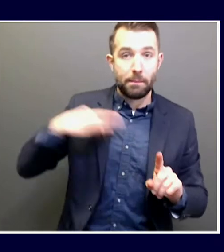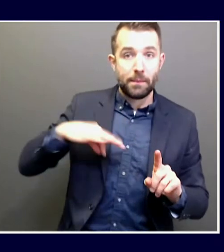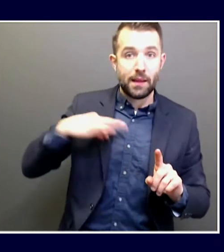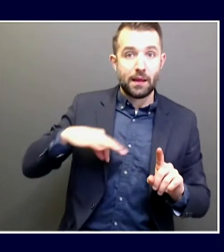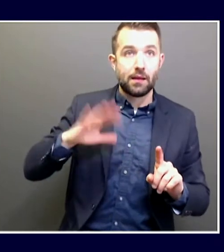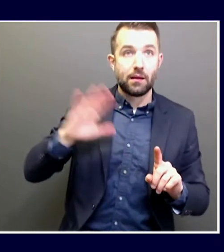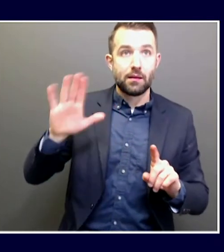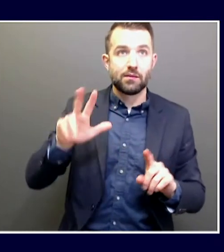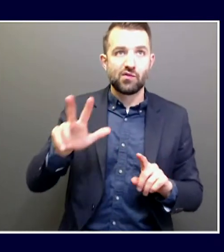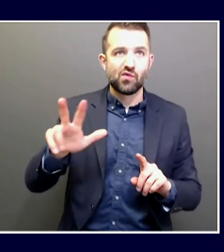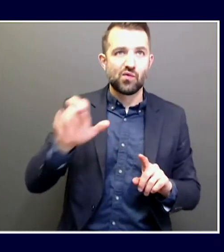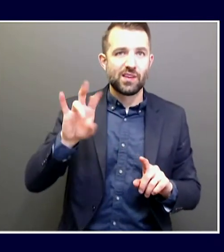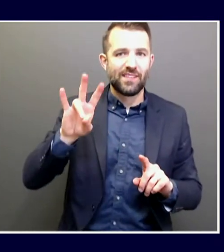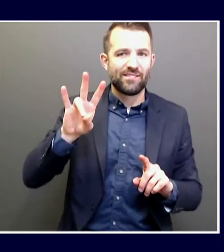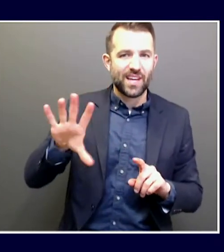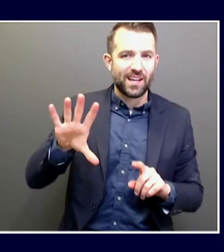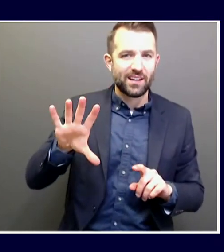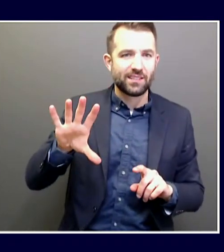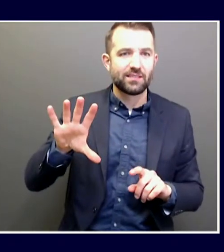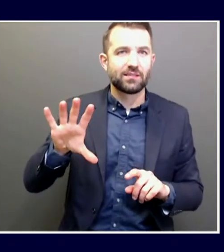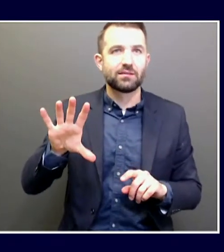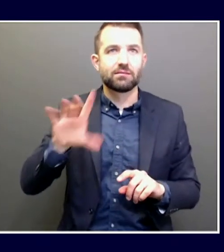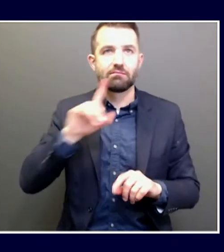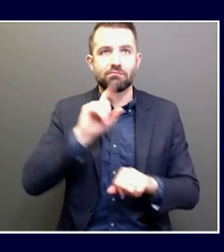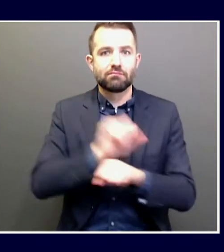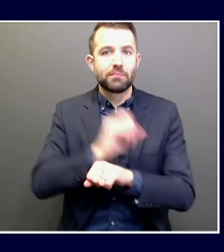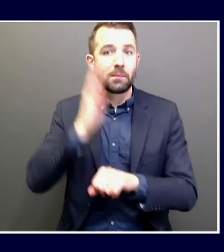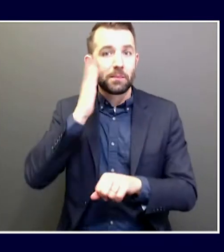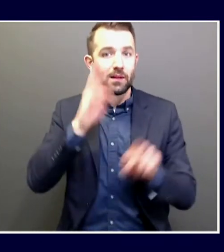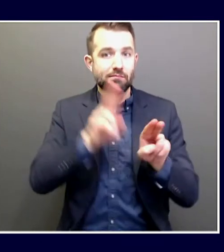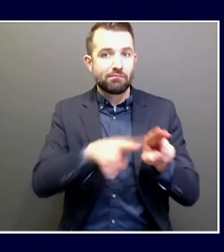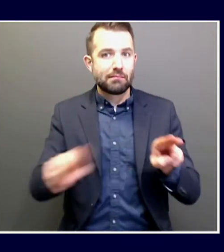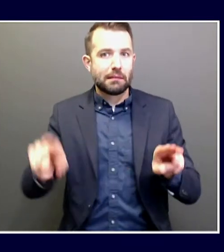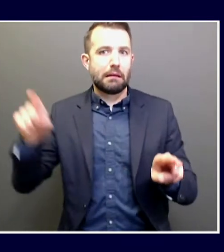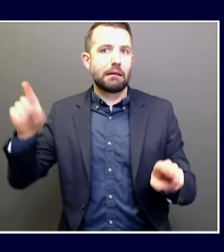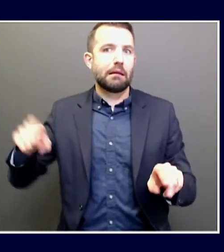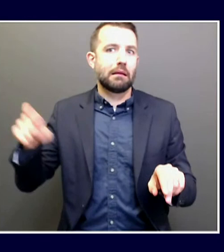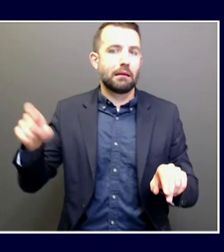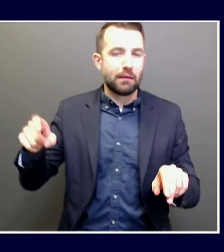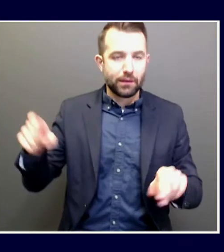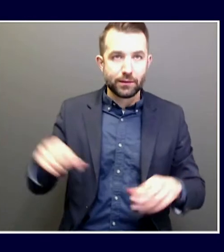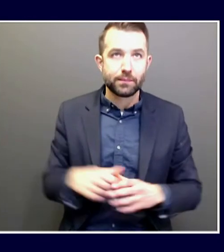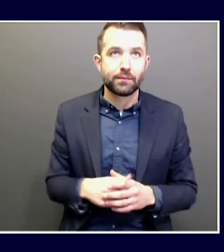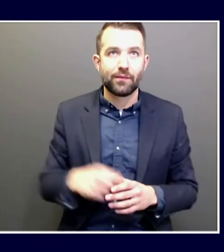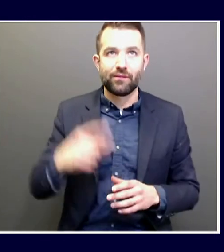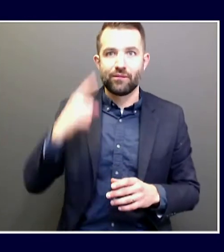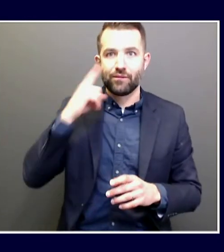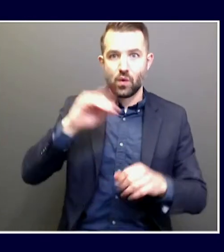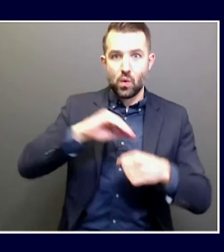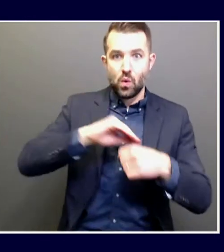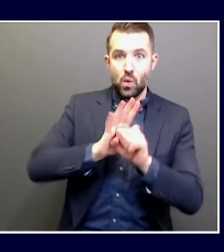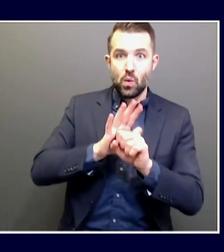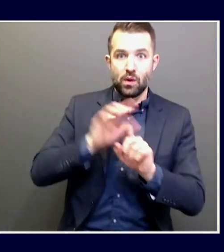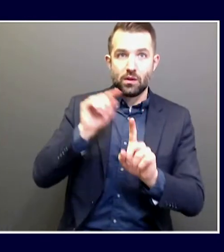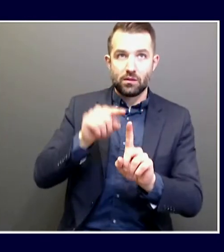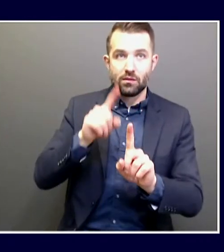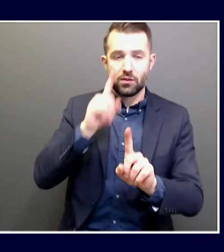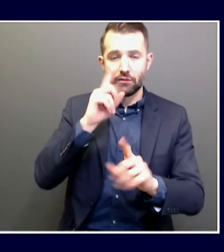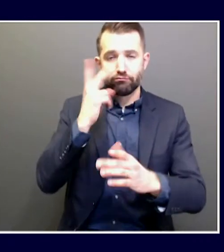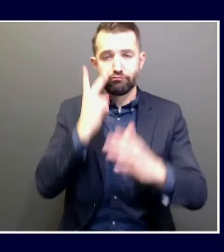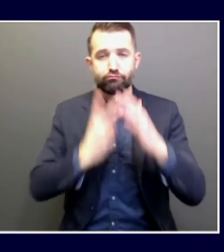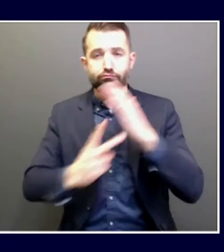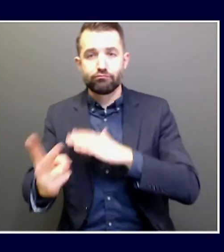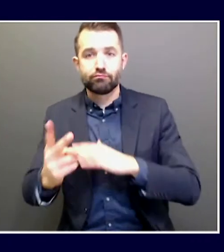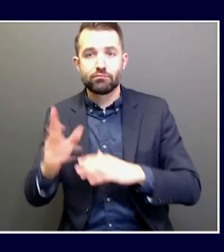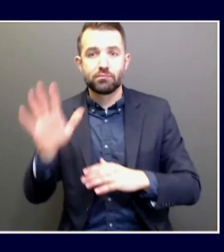beds are needed for COVID patients. They estimate using a variety of metrics that number will jump to 913 on February 13th. Obviously,